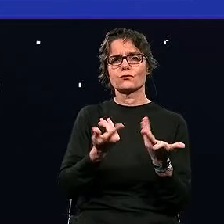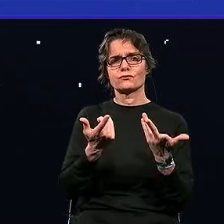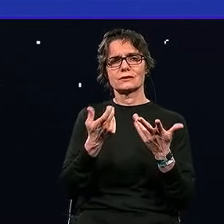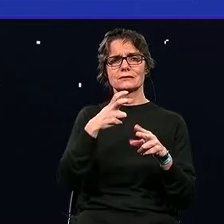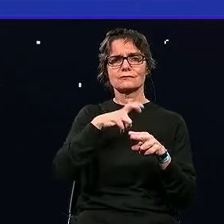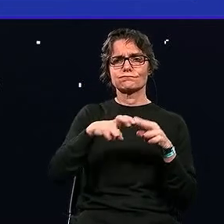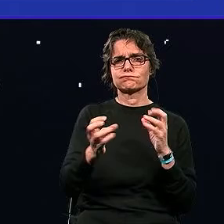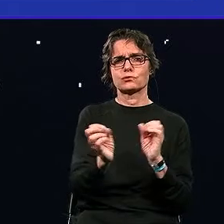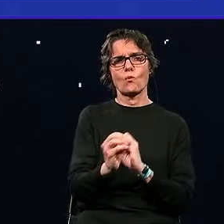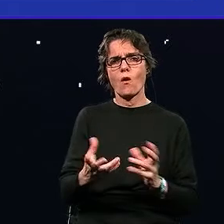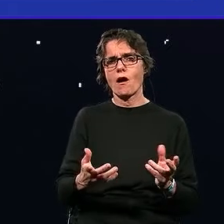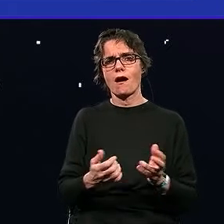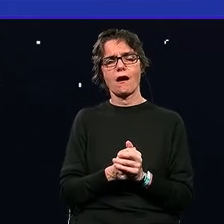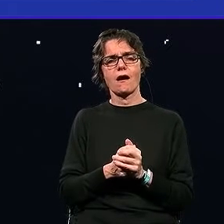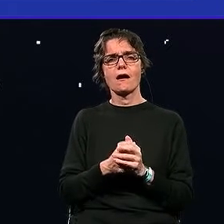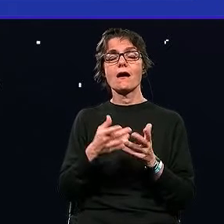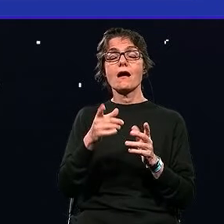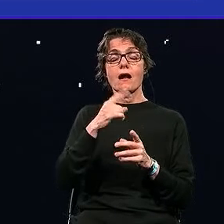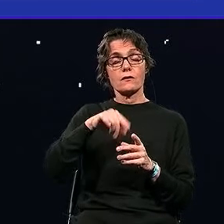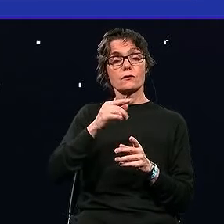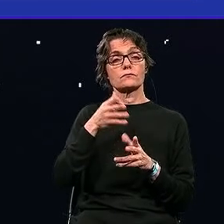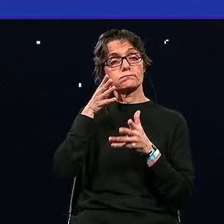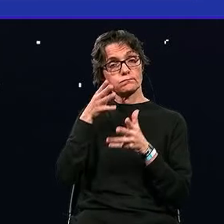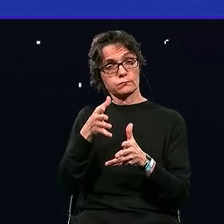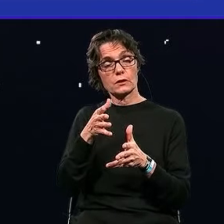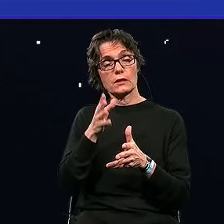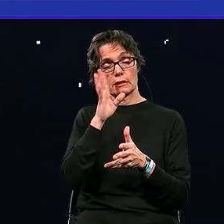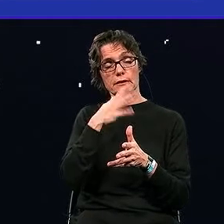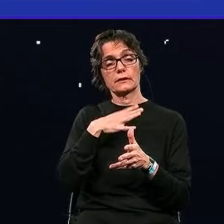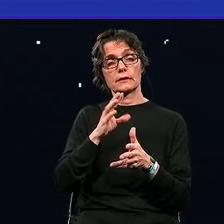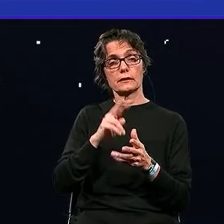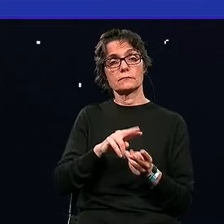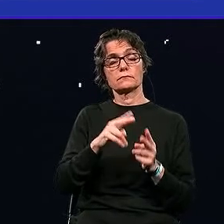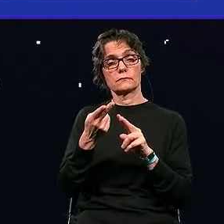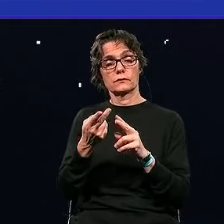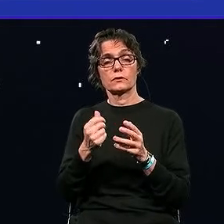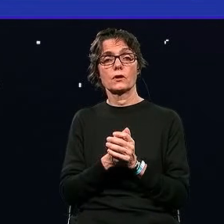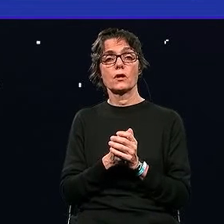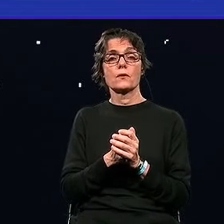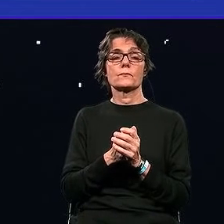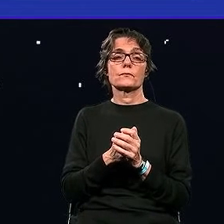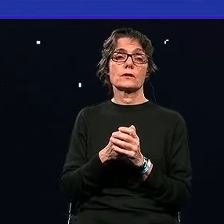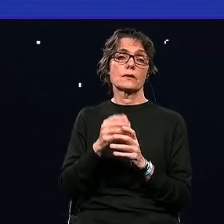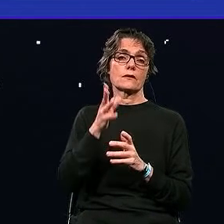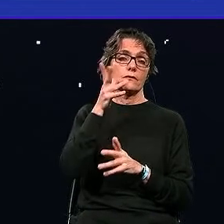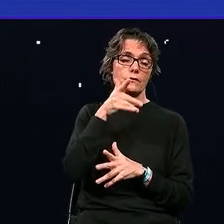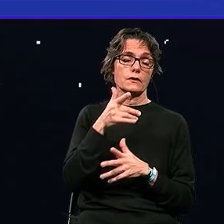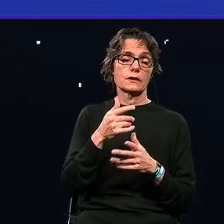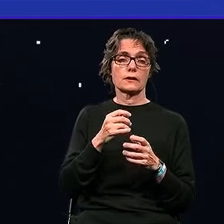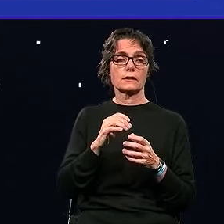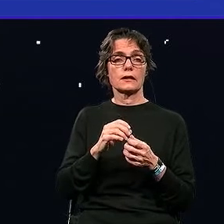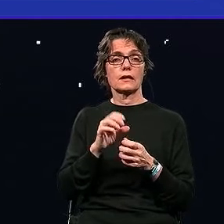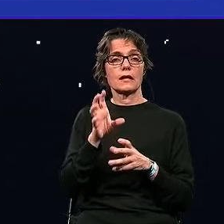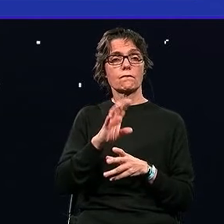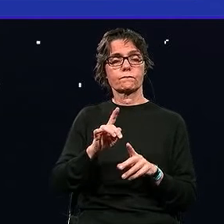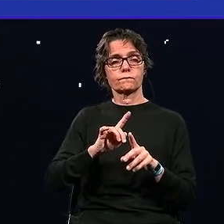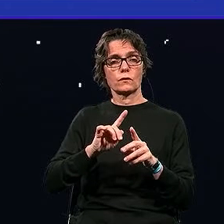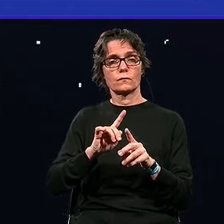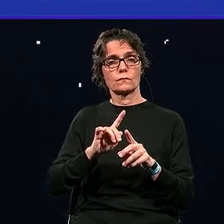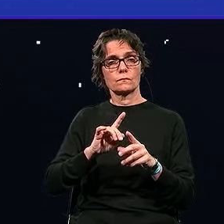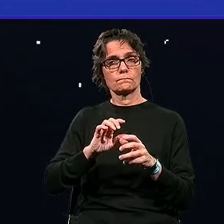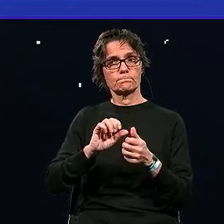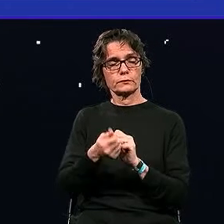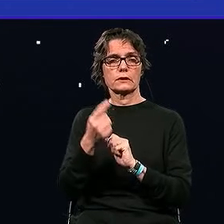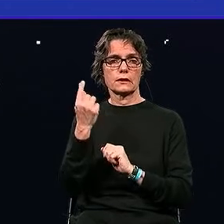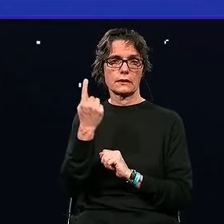of insulation if we're going to be able to switch the heating from fossil fuels to electricity. I just want to finish with a